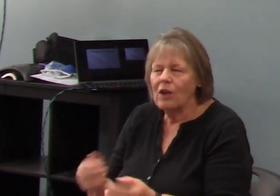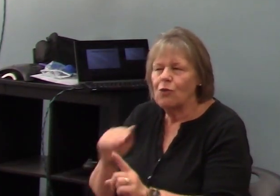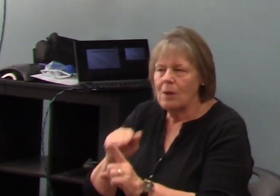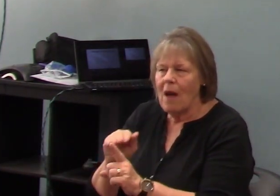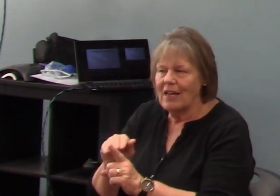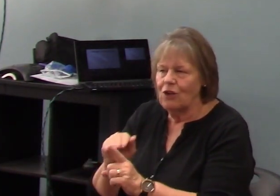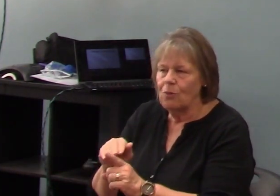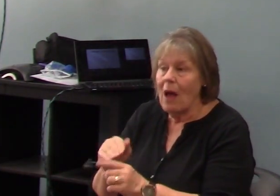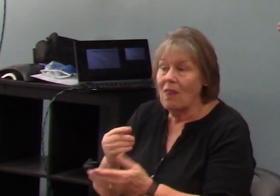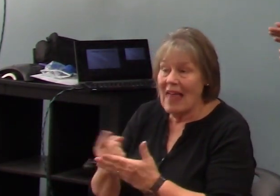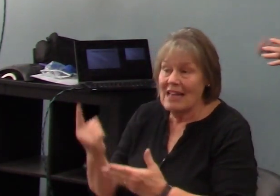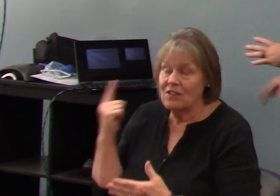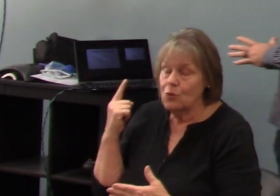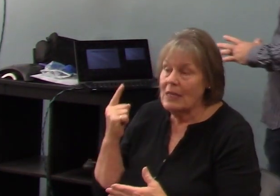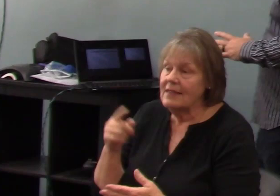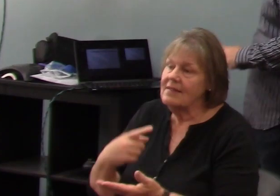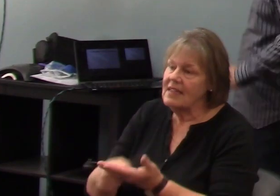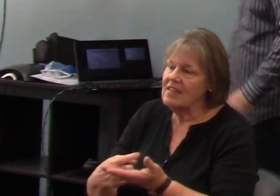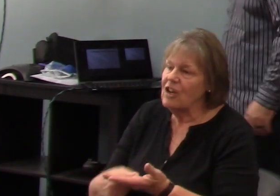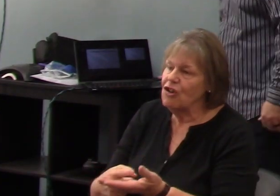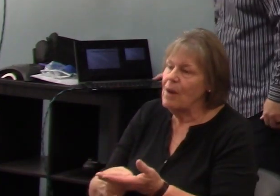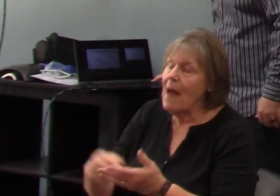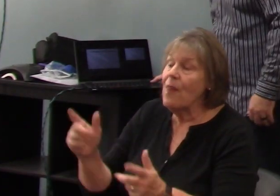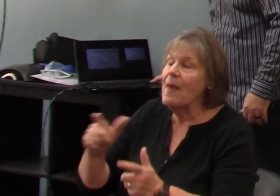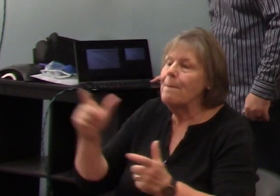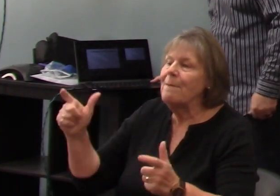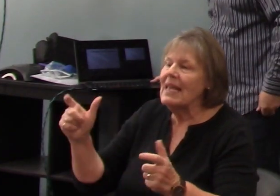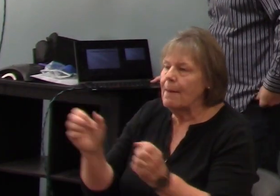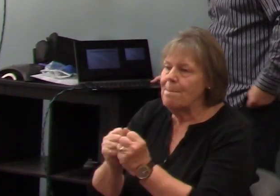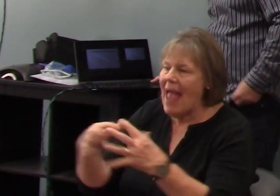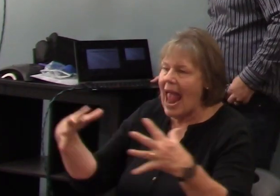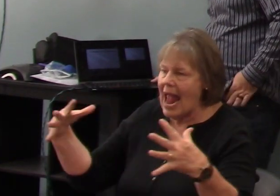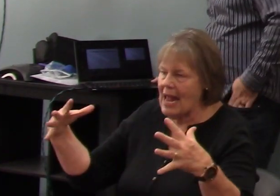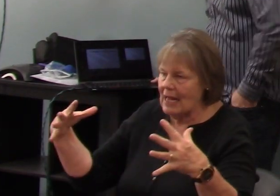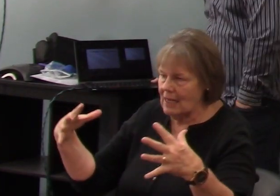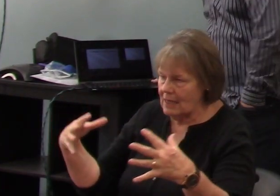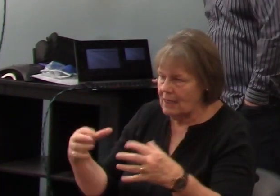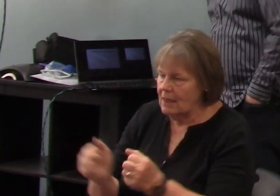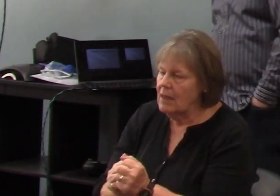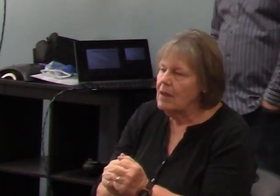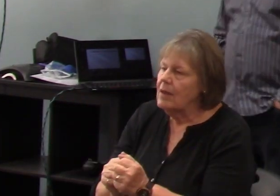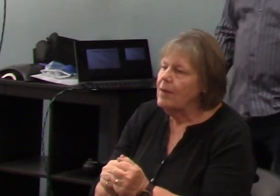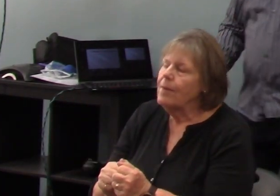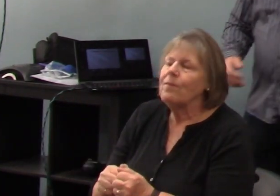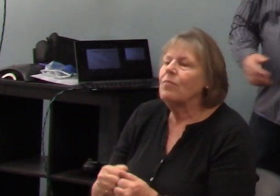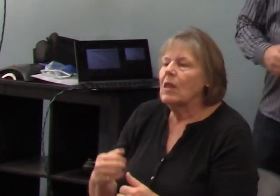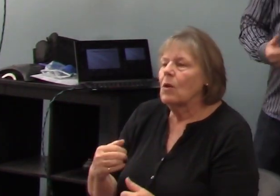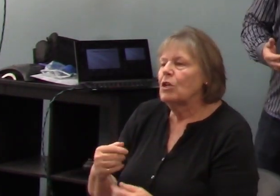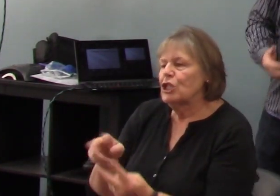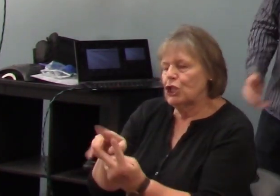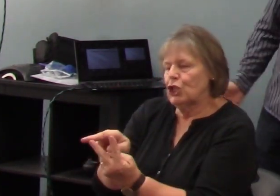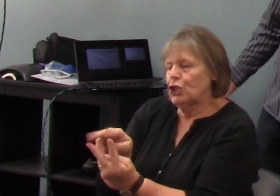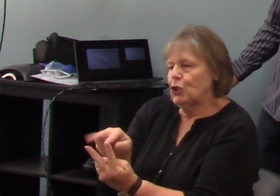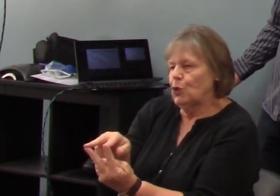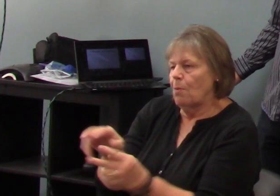Bang. Okay? So remember, the Big Bang, we have two possibilities for the beginning of the universe. One